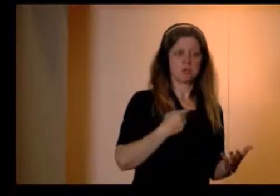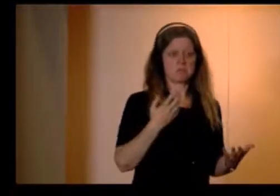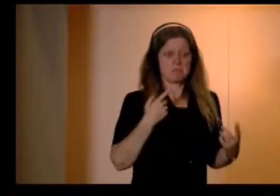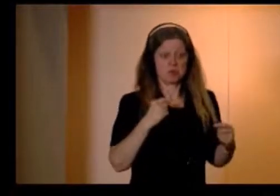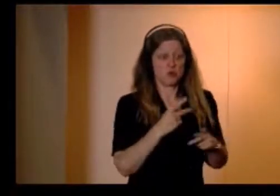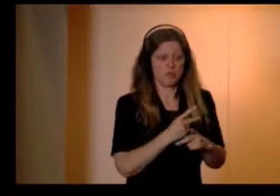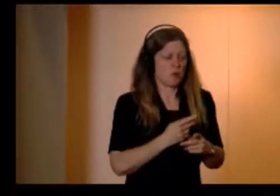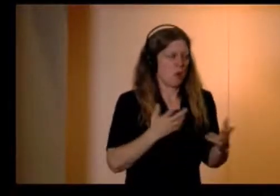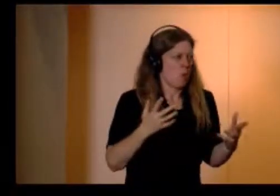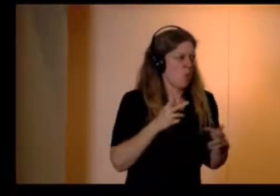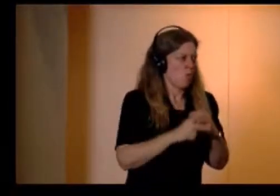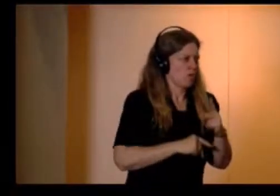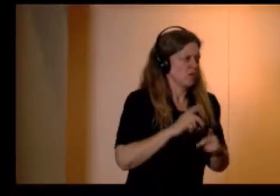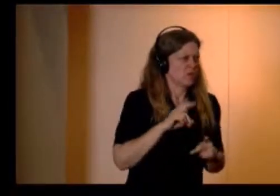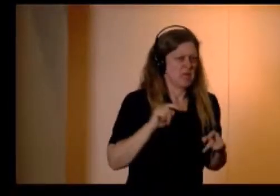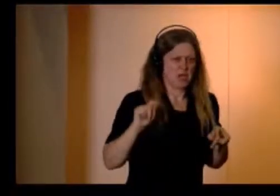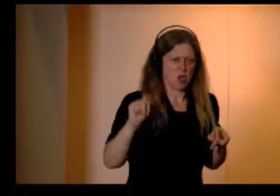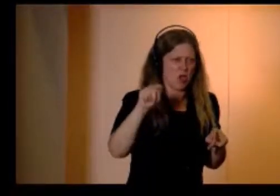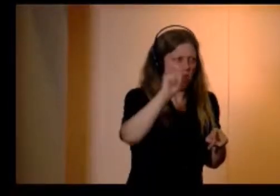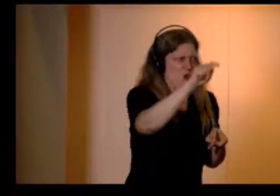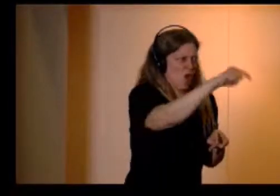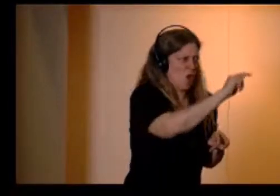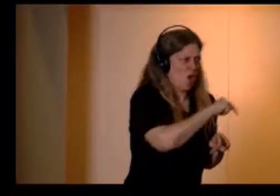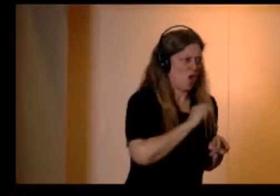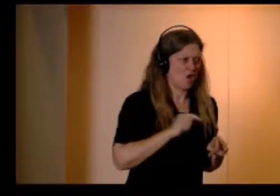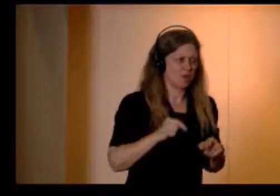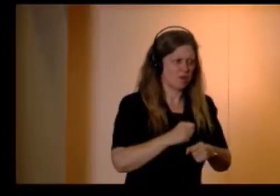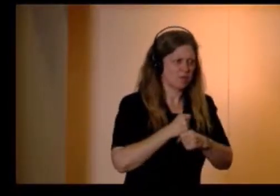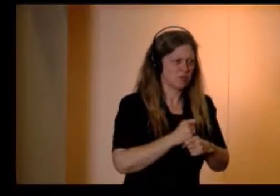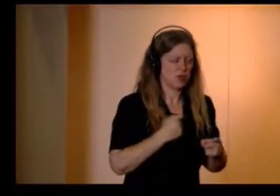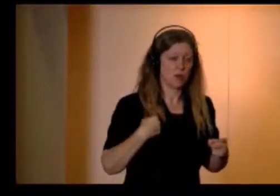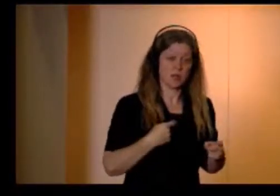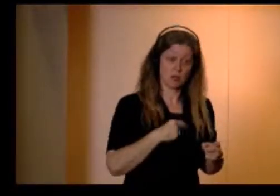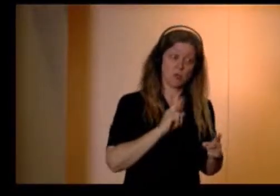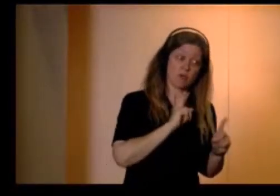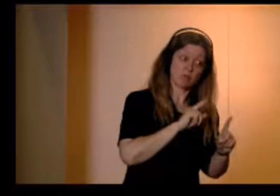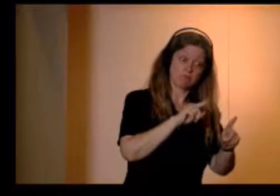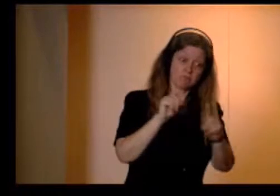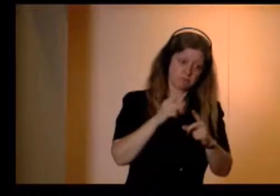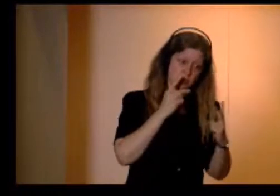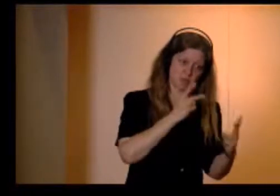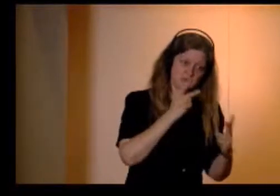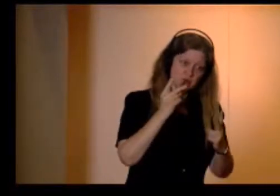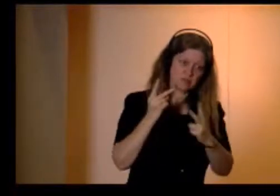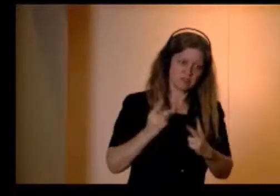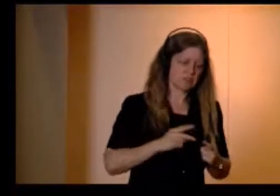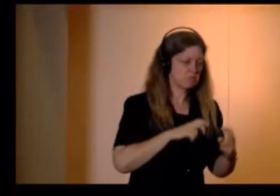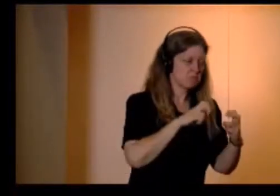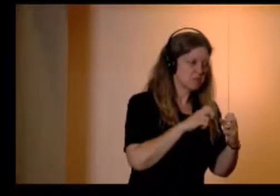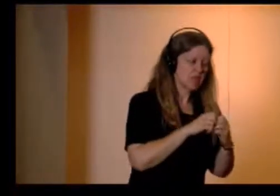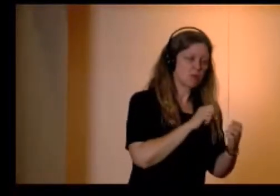sat down, talked with staff and researchers, and really learned a lot from what they had to say and what their needs were.